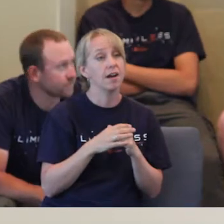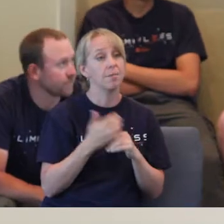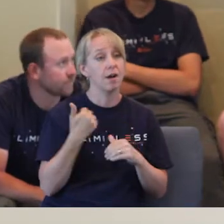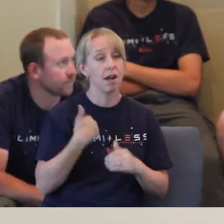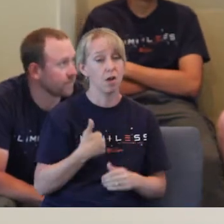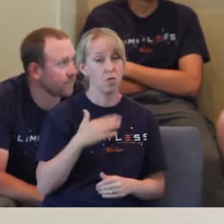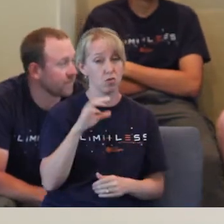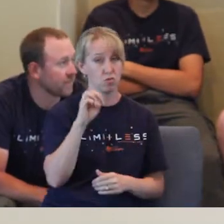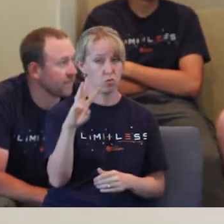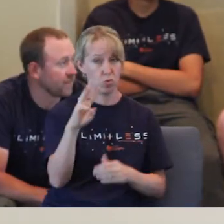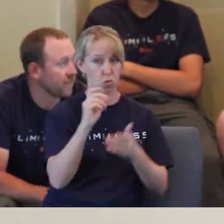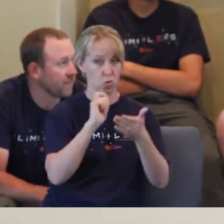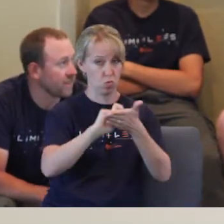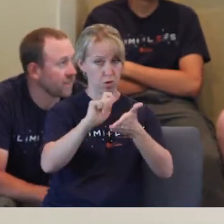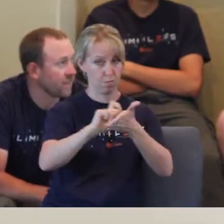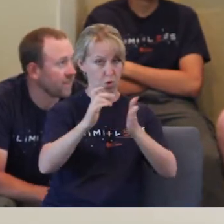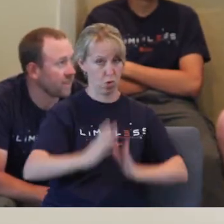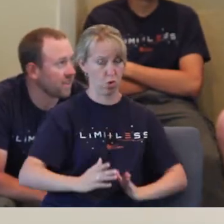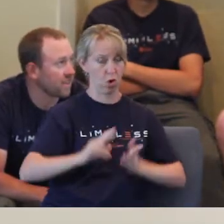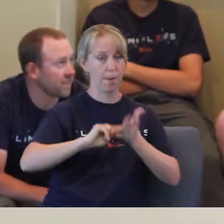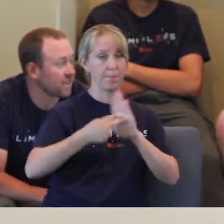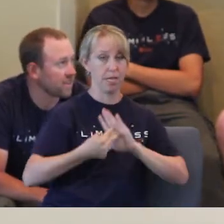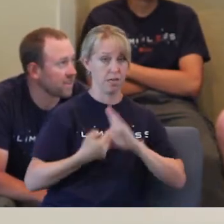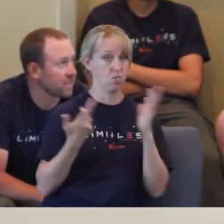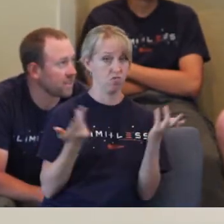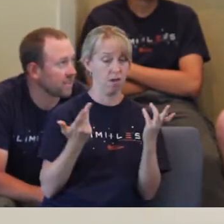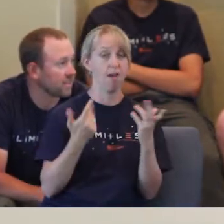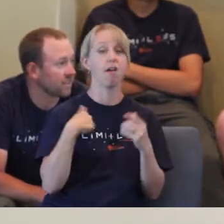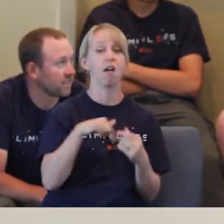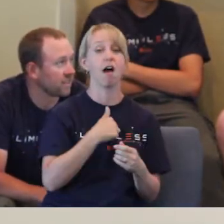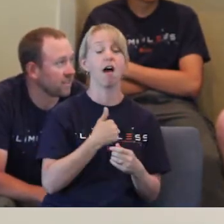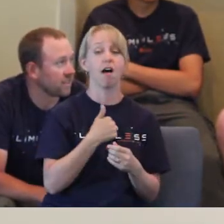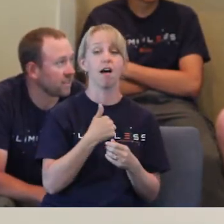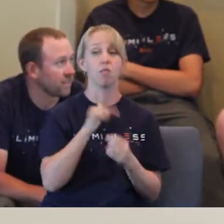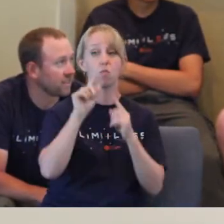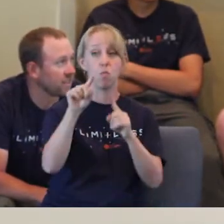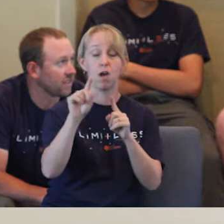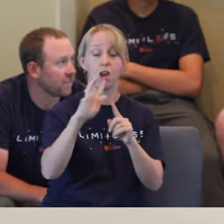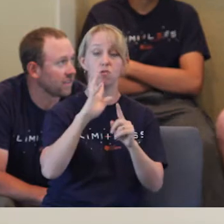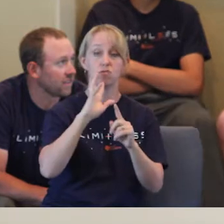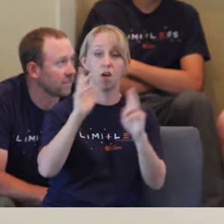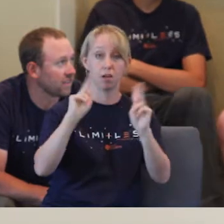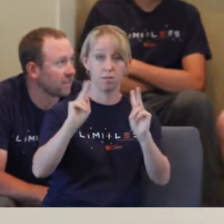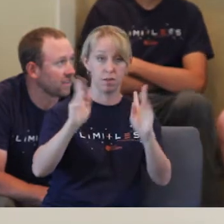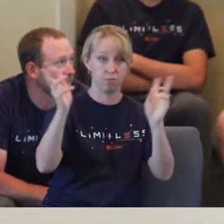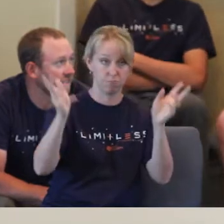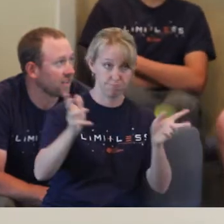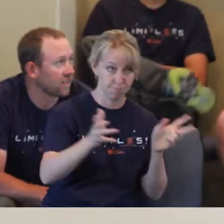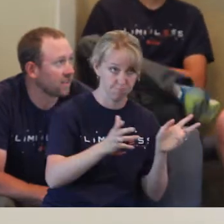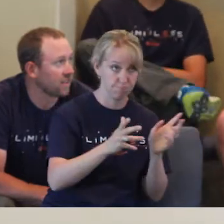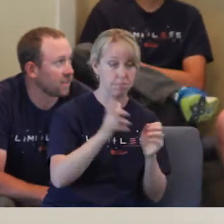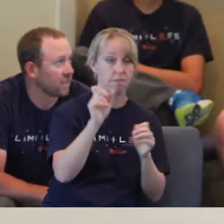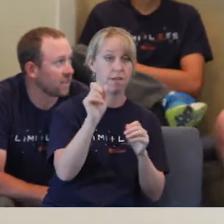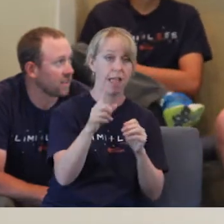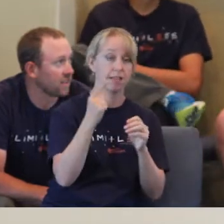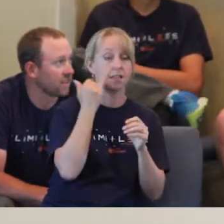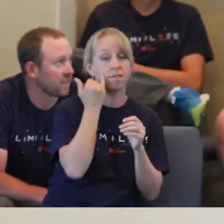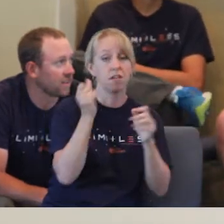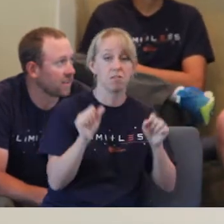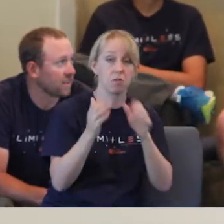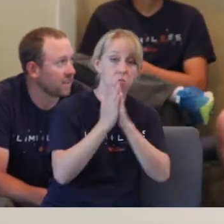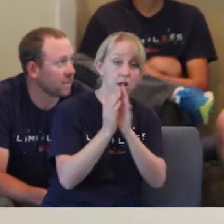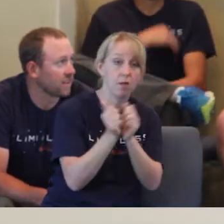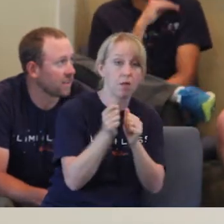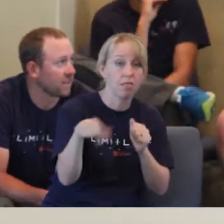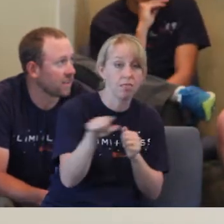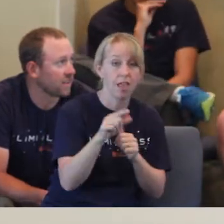her come back to God. And I was the crew reporter, which meant basically I was the one who would like go talking to